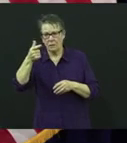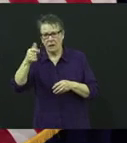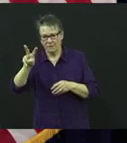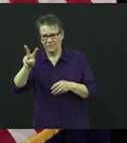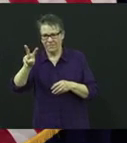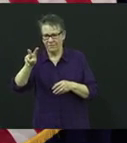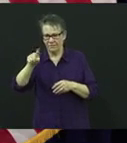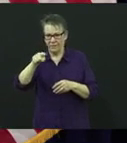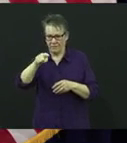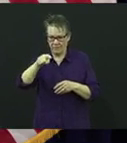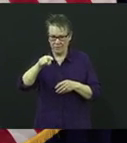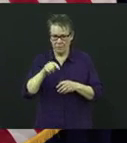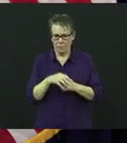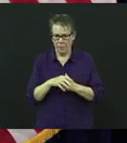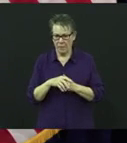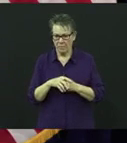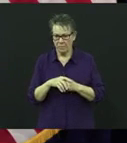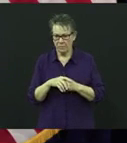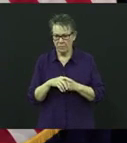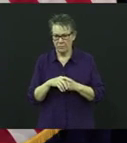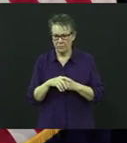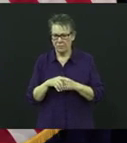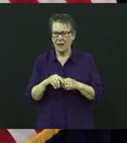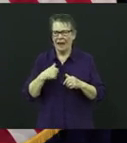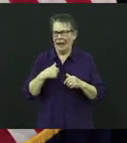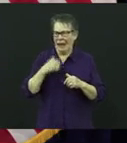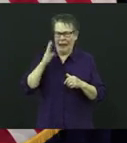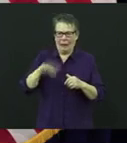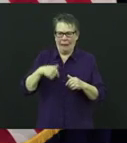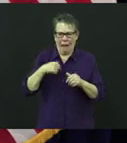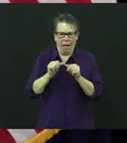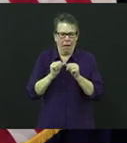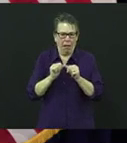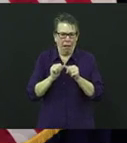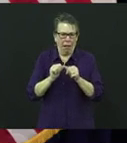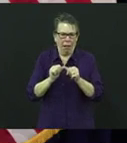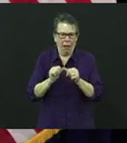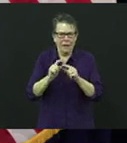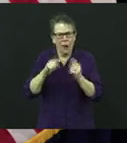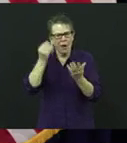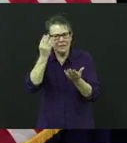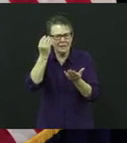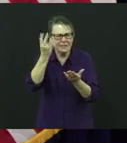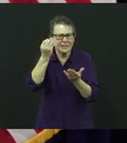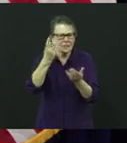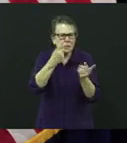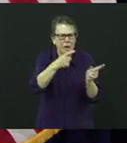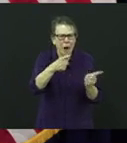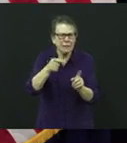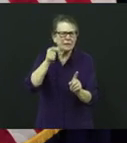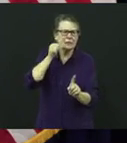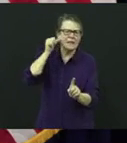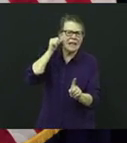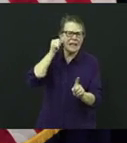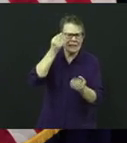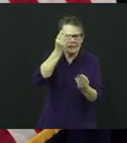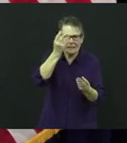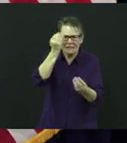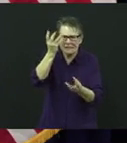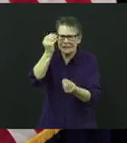engagements, conversations, follow-ups that we've had since we last gathered. First of all, on the enforcement front, just